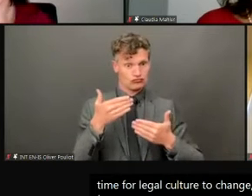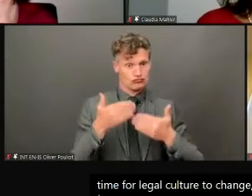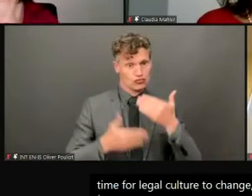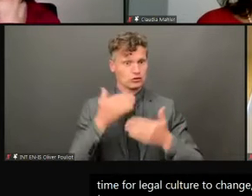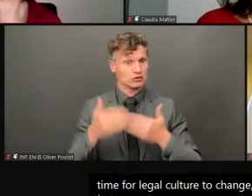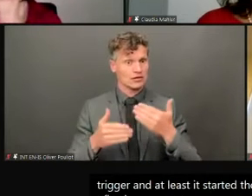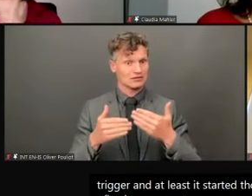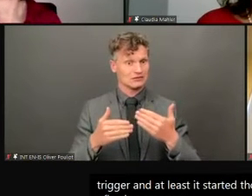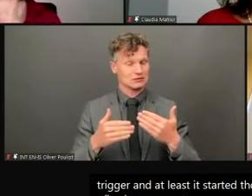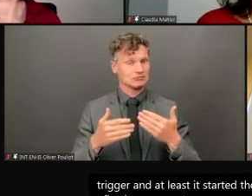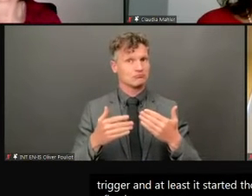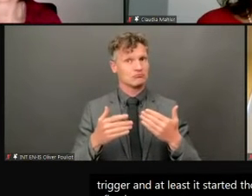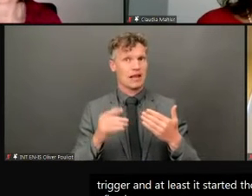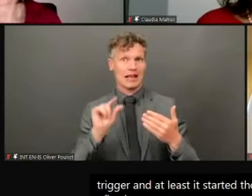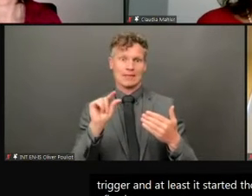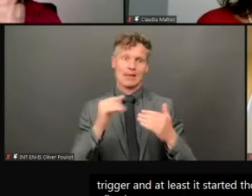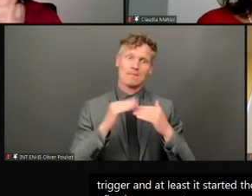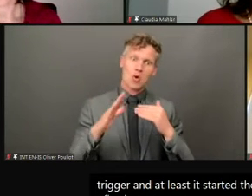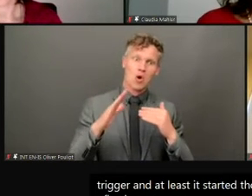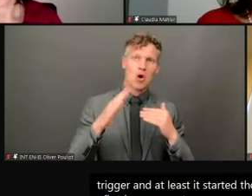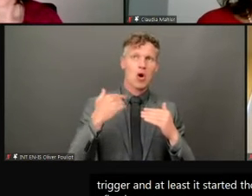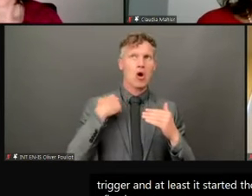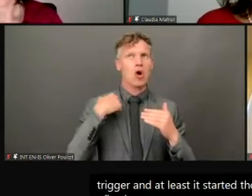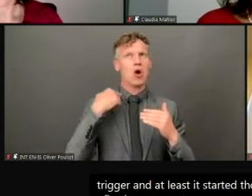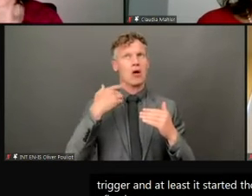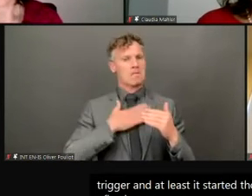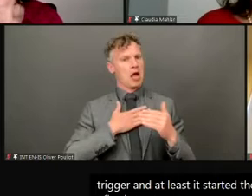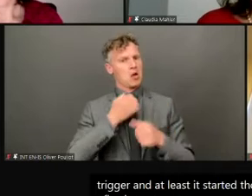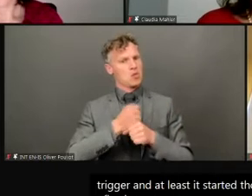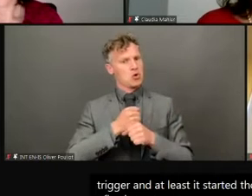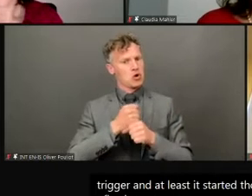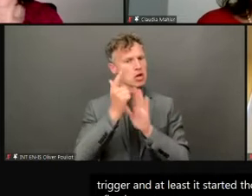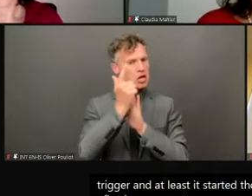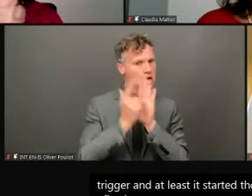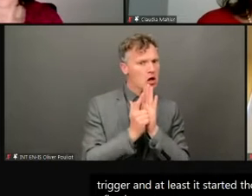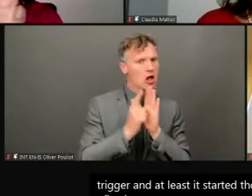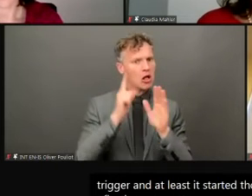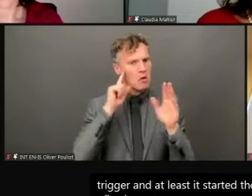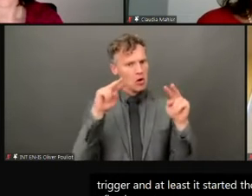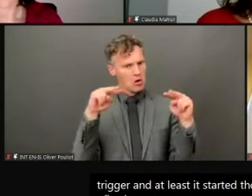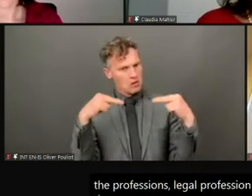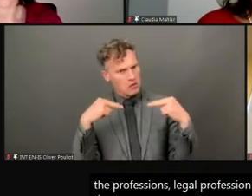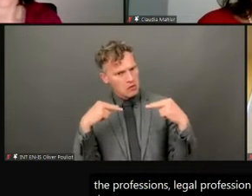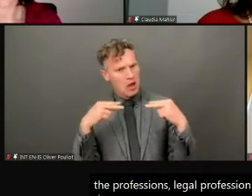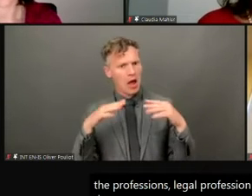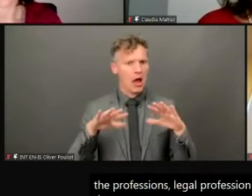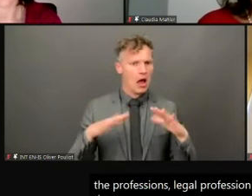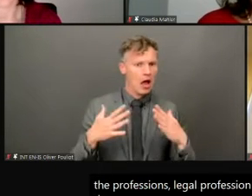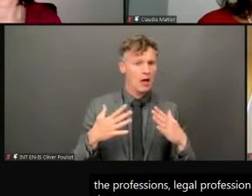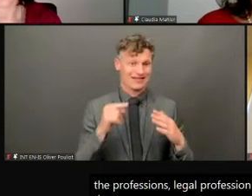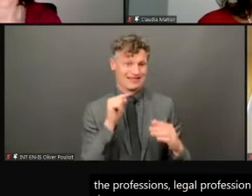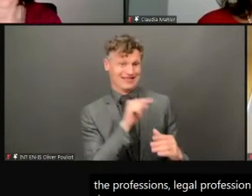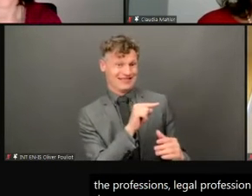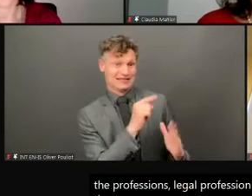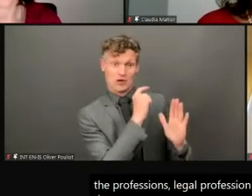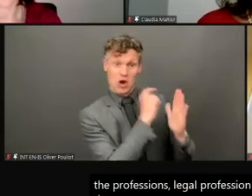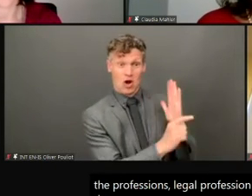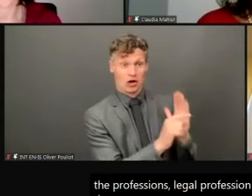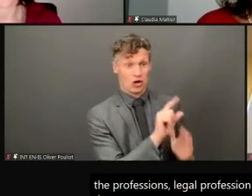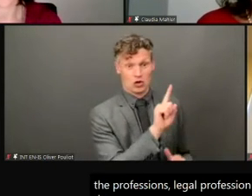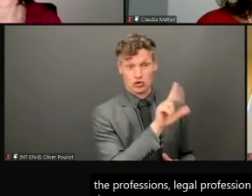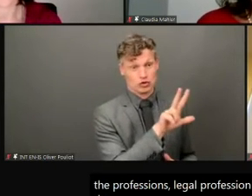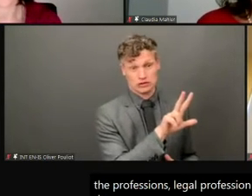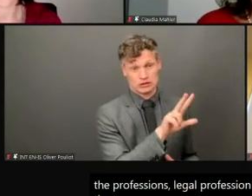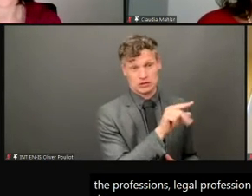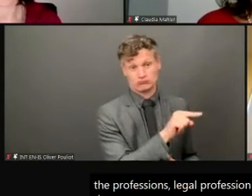the legal profession included. And without the trigger of Article 13, hand on heart, that would not have